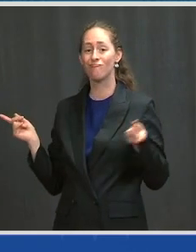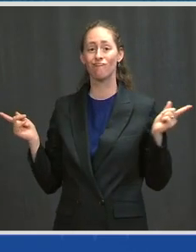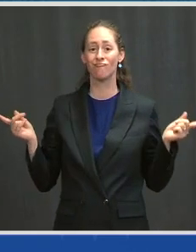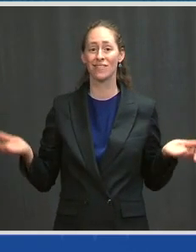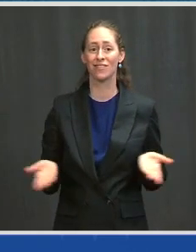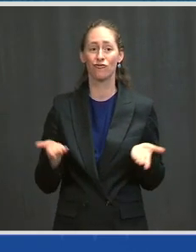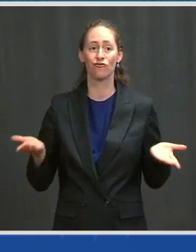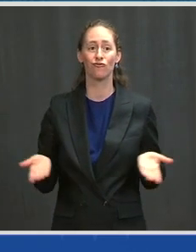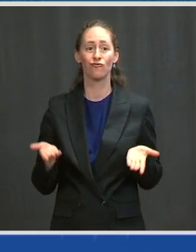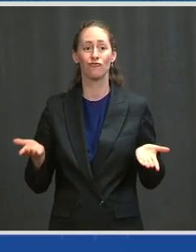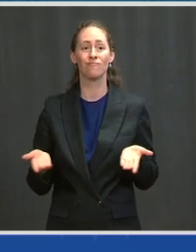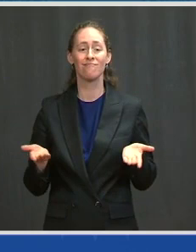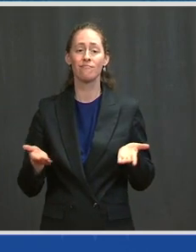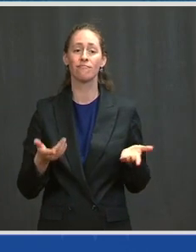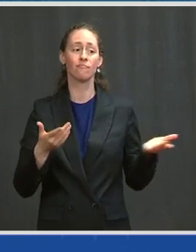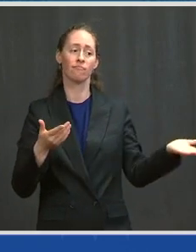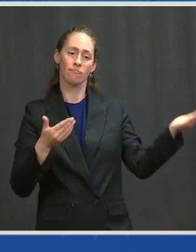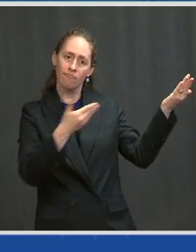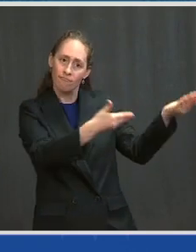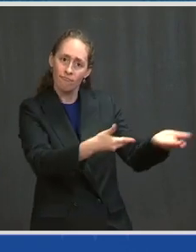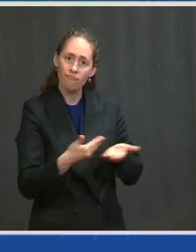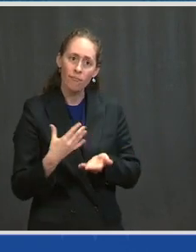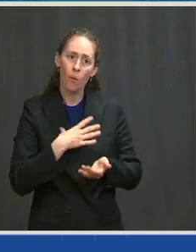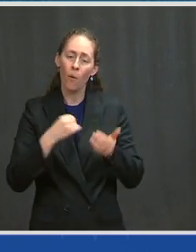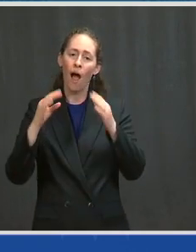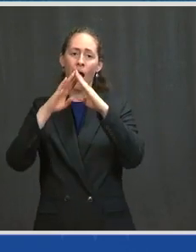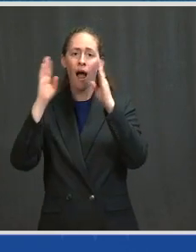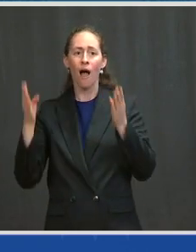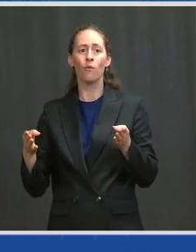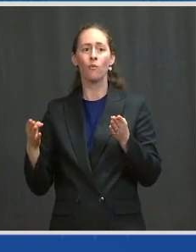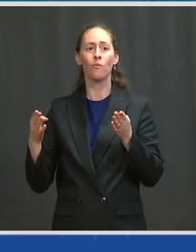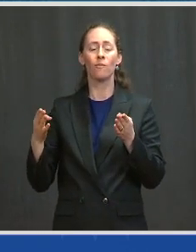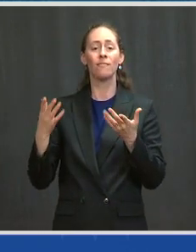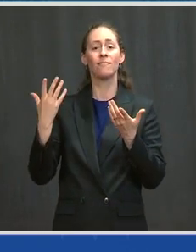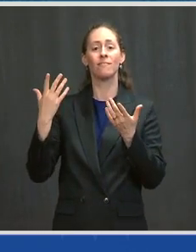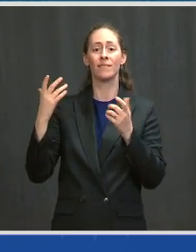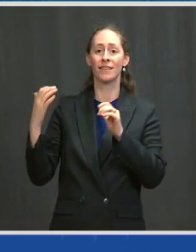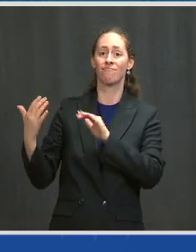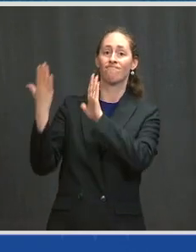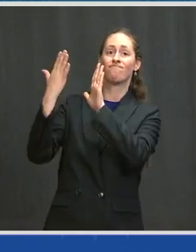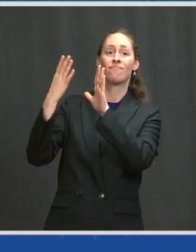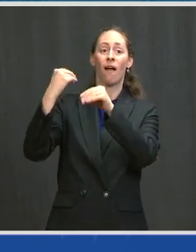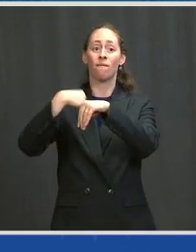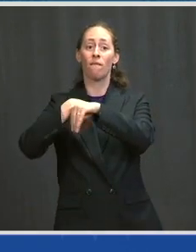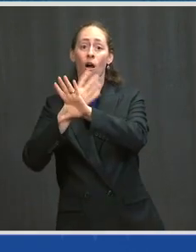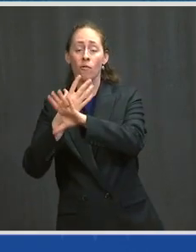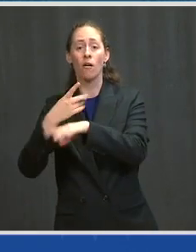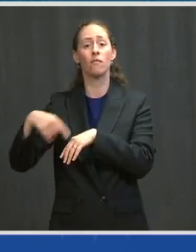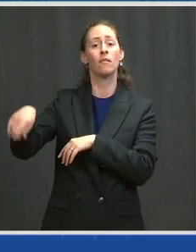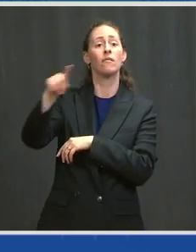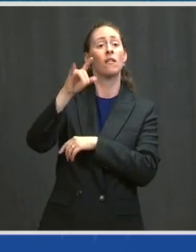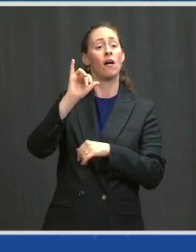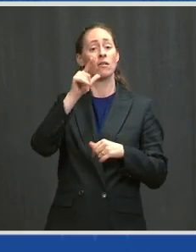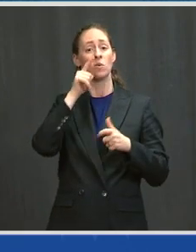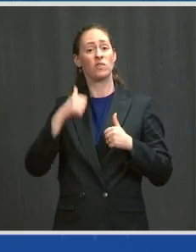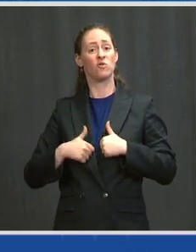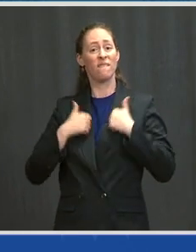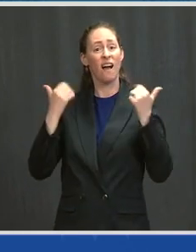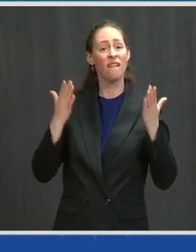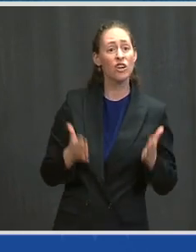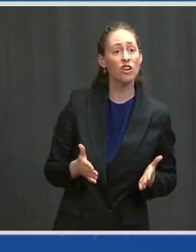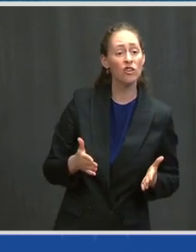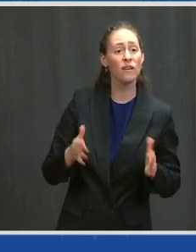White House here and in person and virtually, survivors and family members, victims,